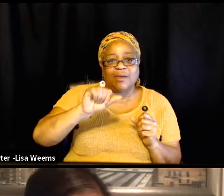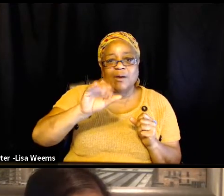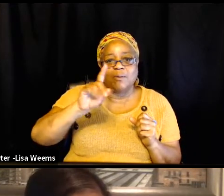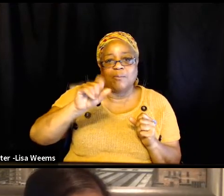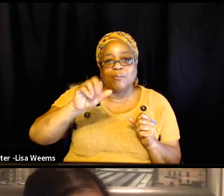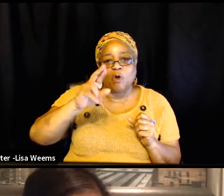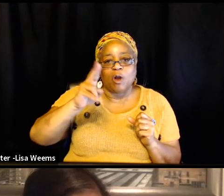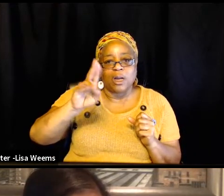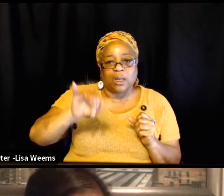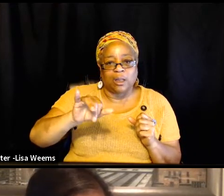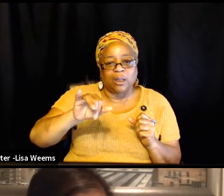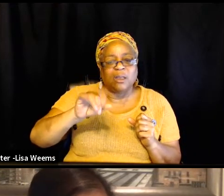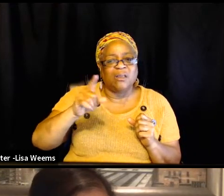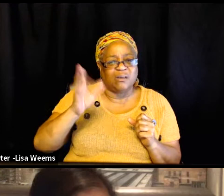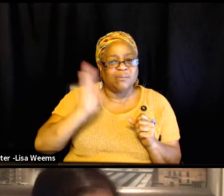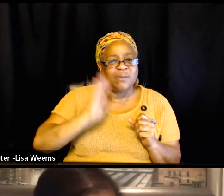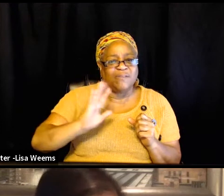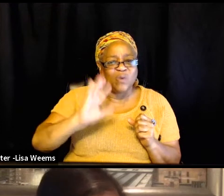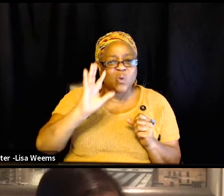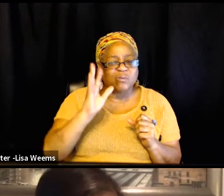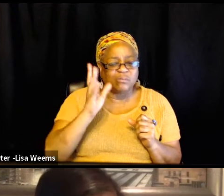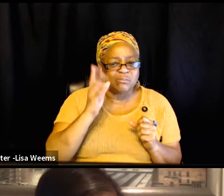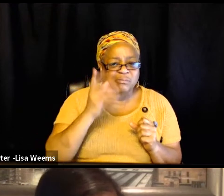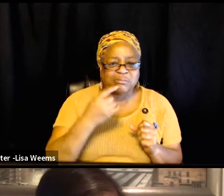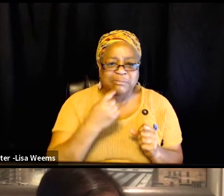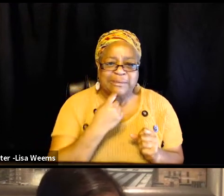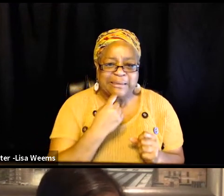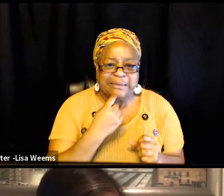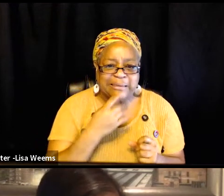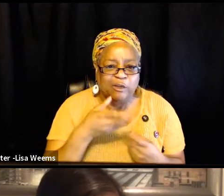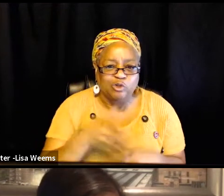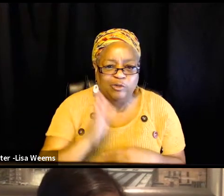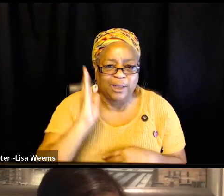know, most of the time I have no idea what I'm doing.